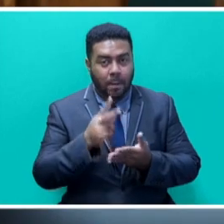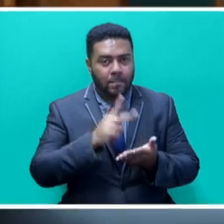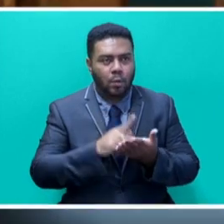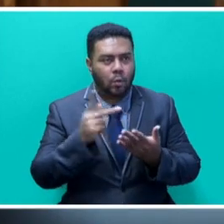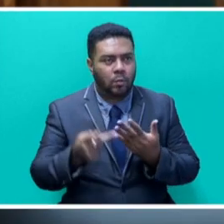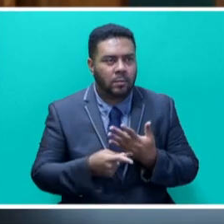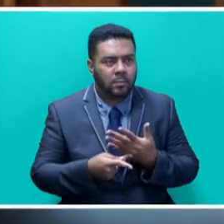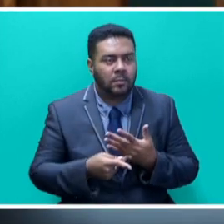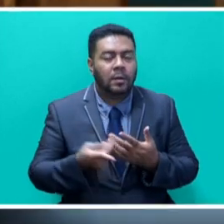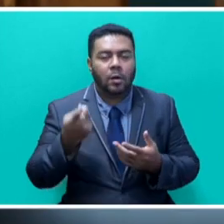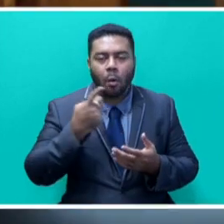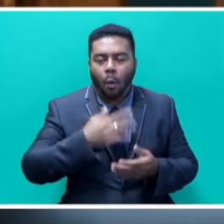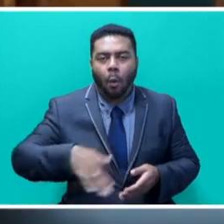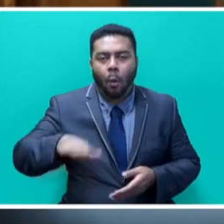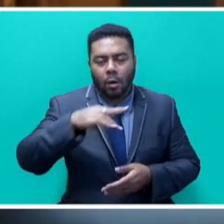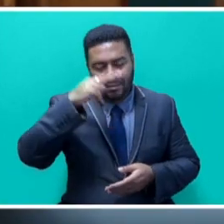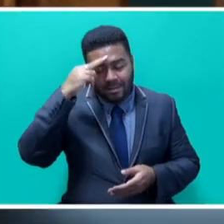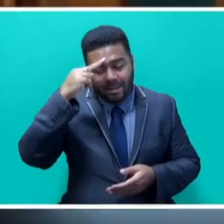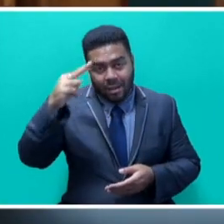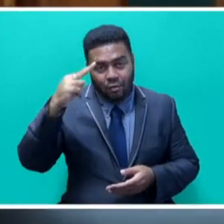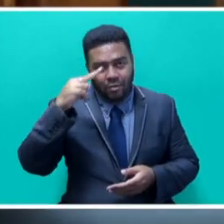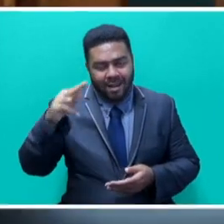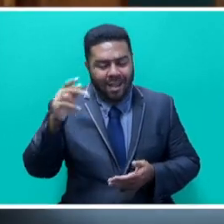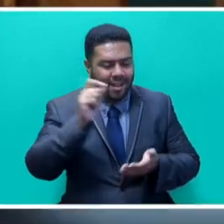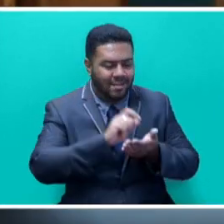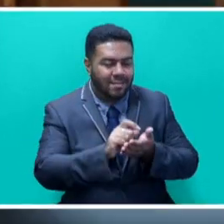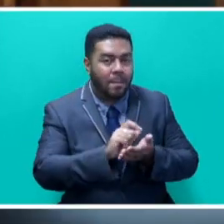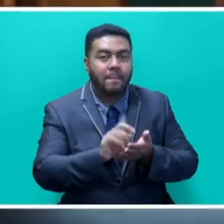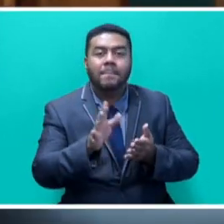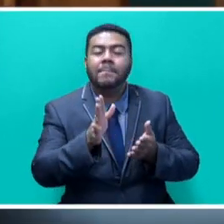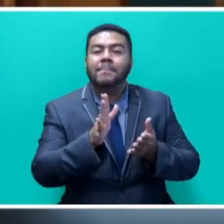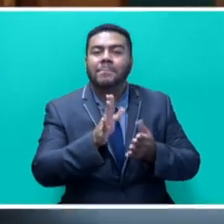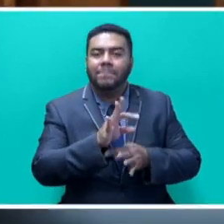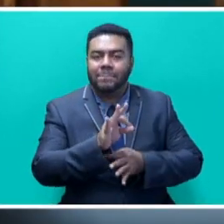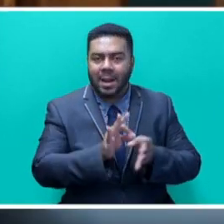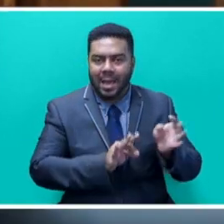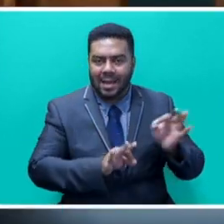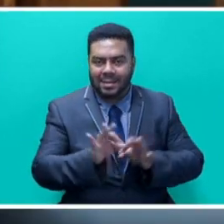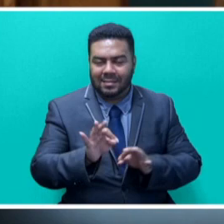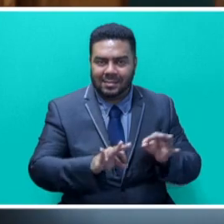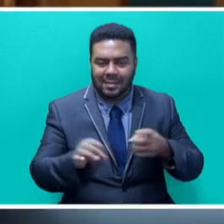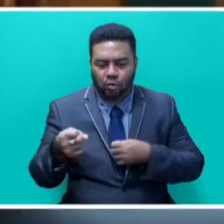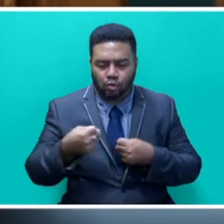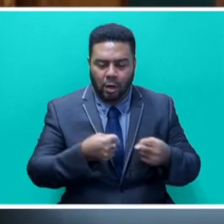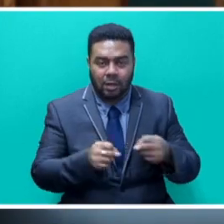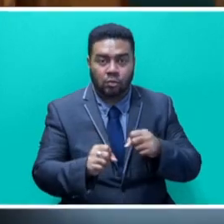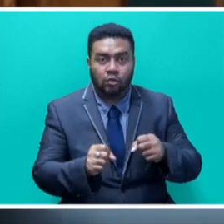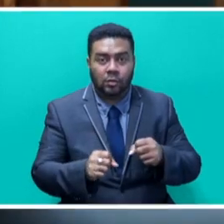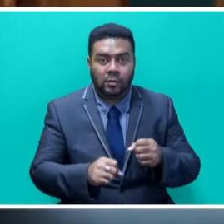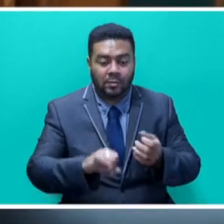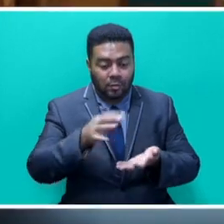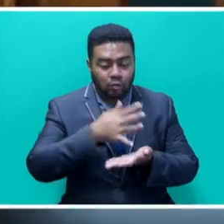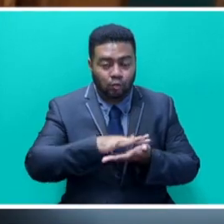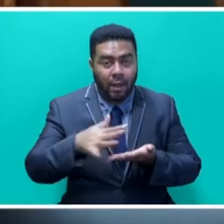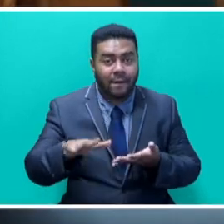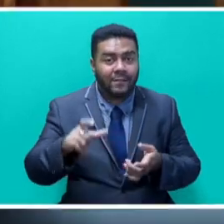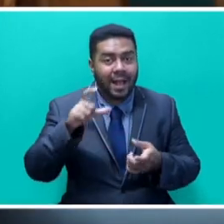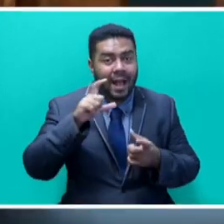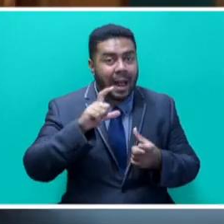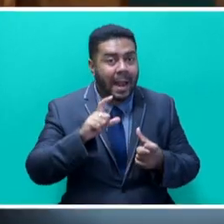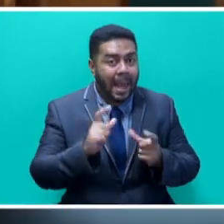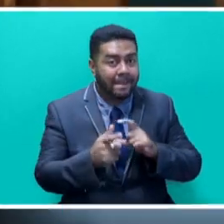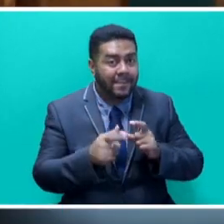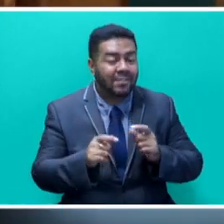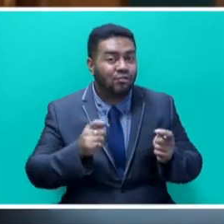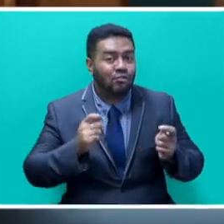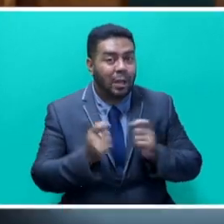in all its national and sectoral plans and strategies. The draft climate change bill,